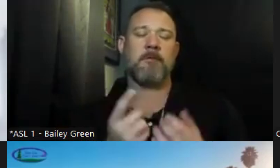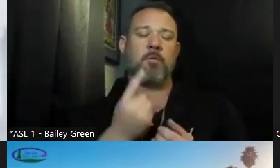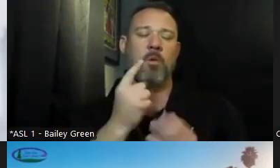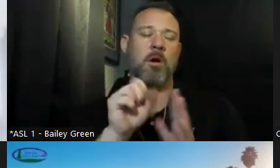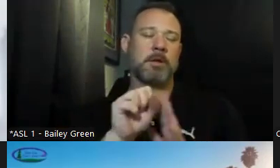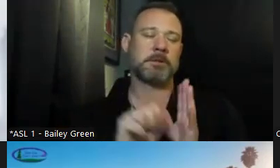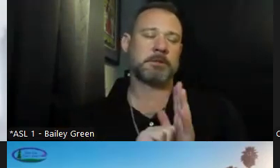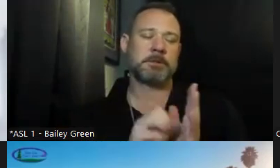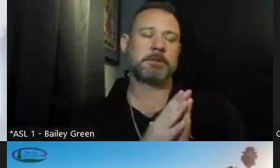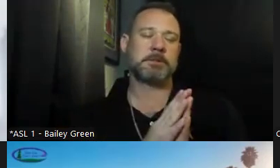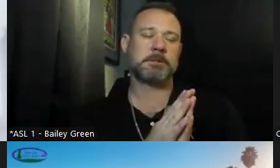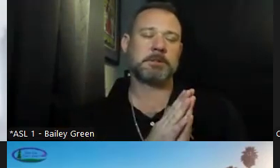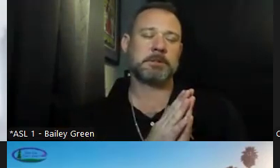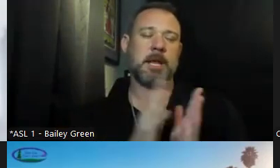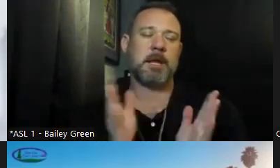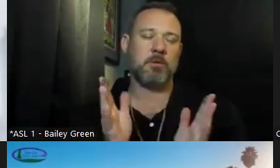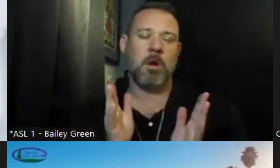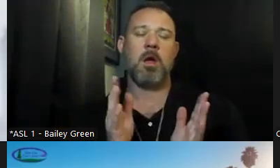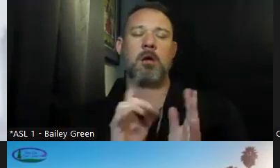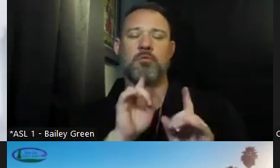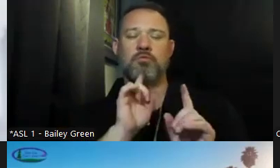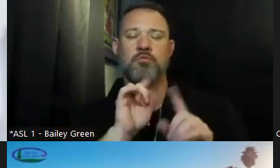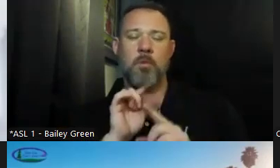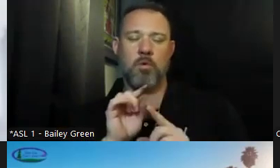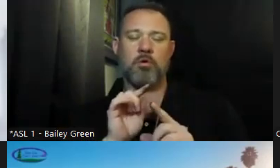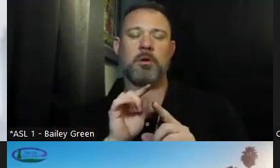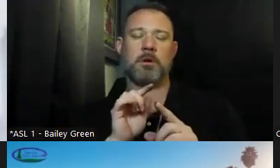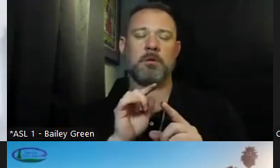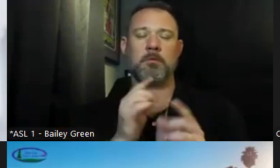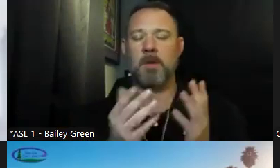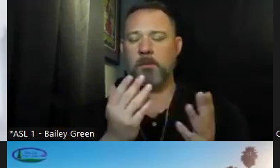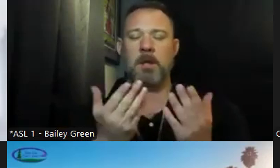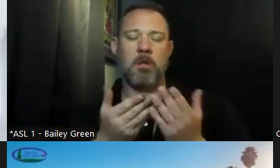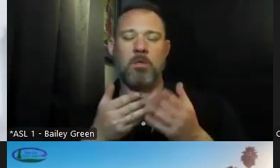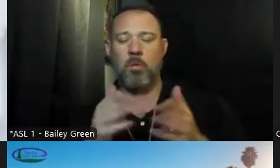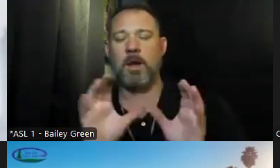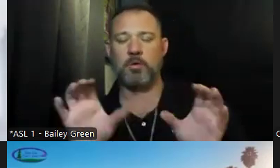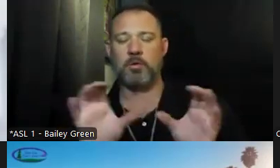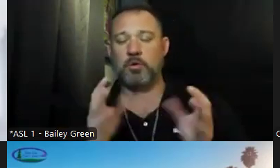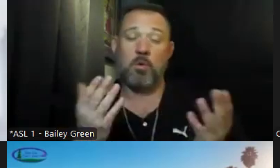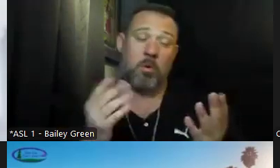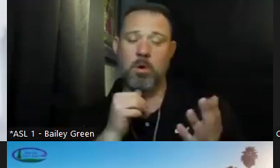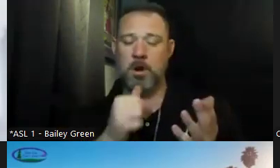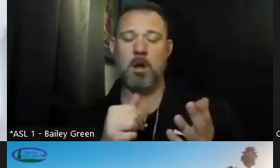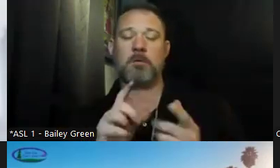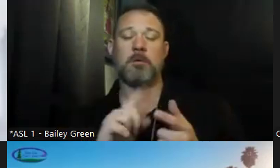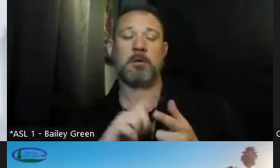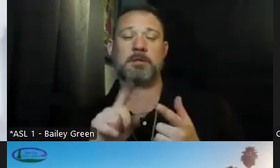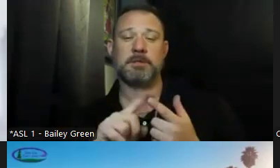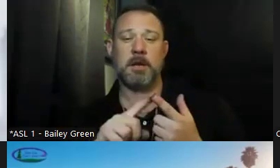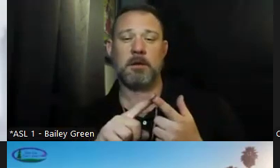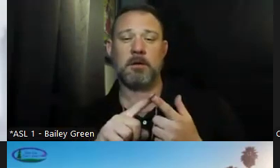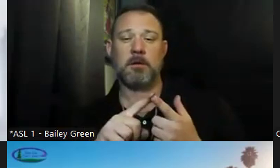statewide reporting mechanism might be the way to do that, or perhaps not. The other is